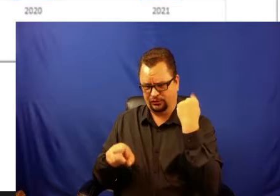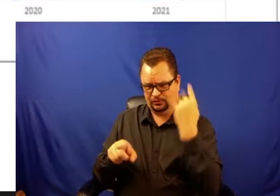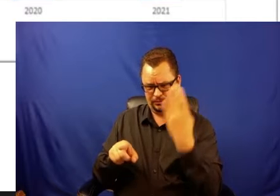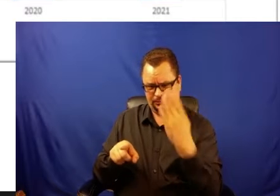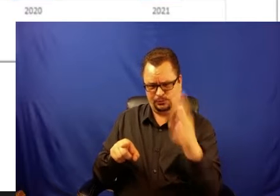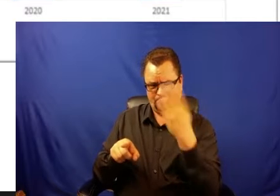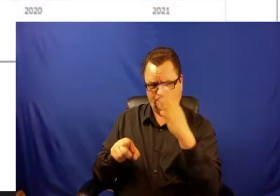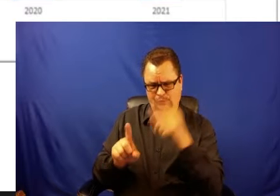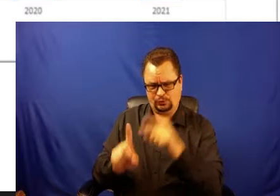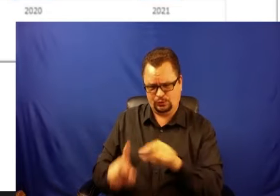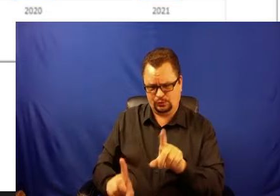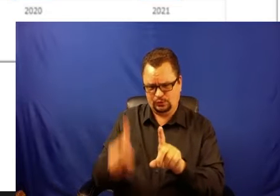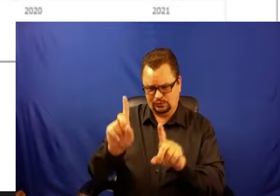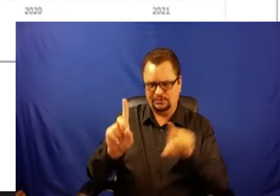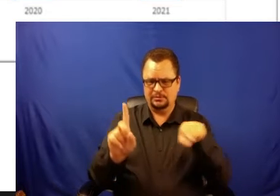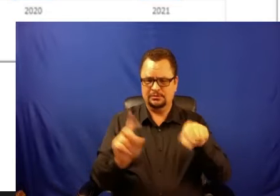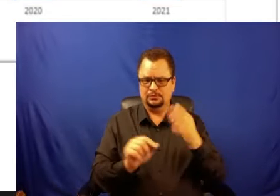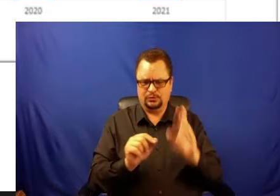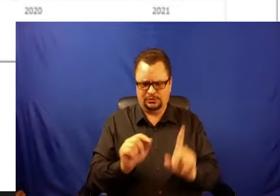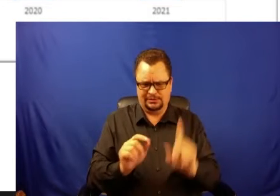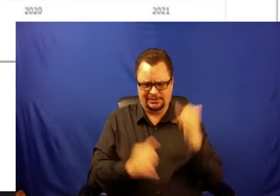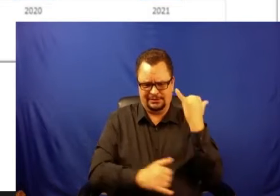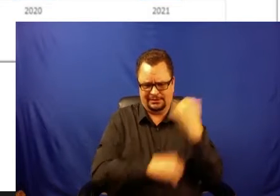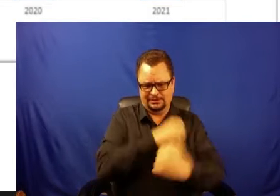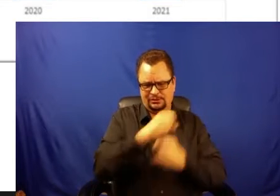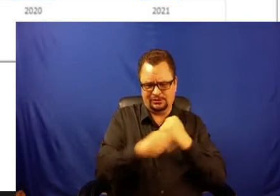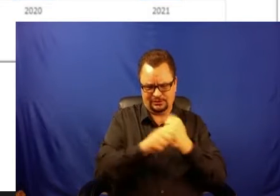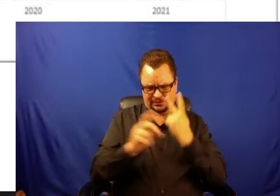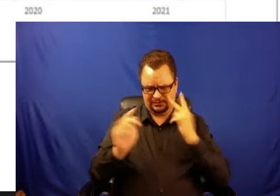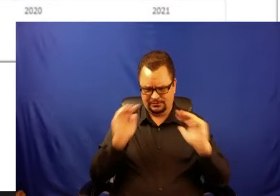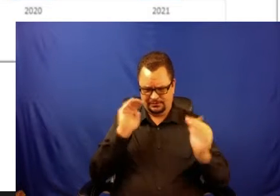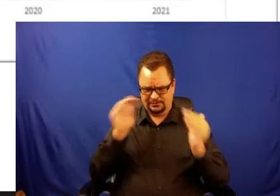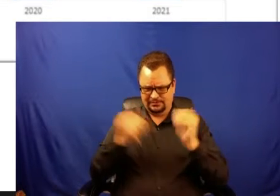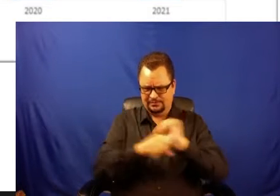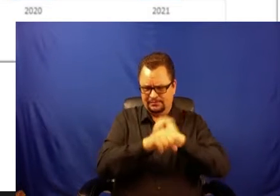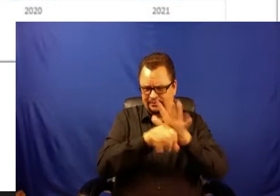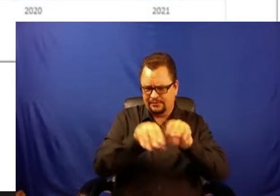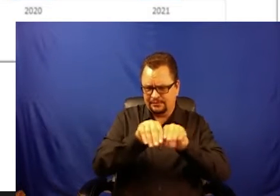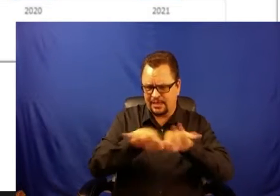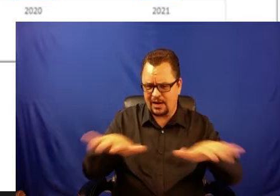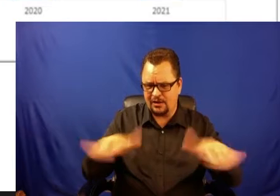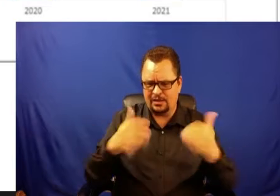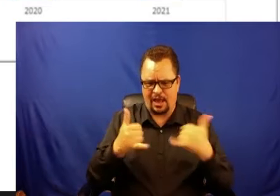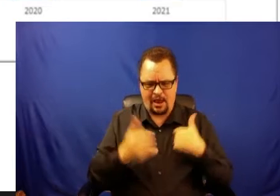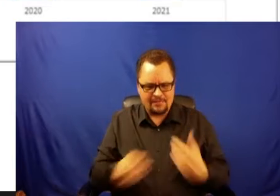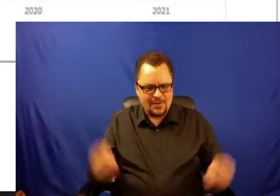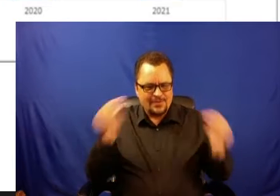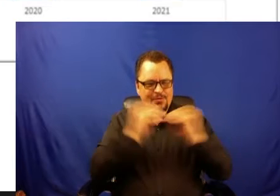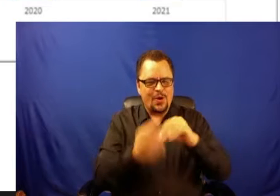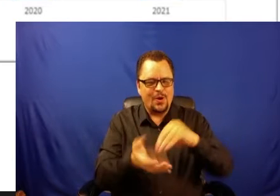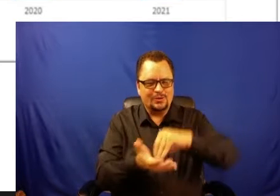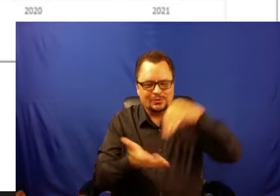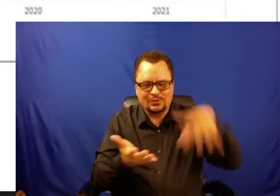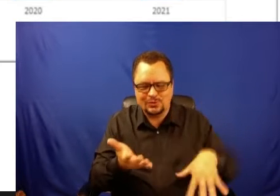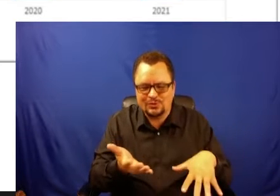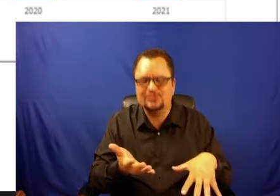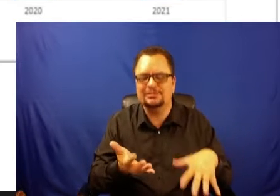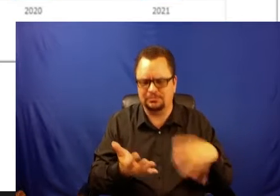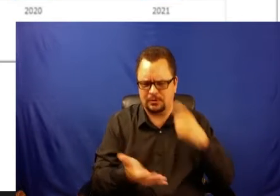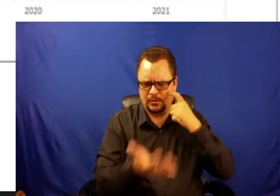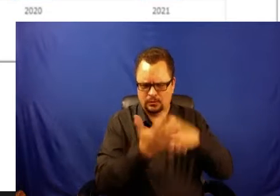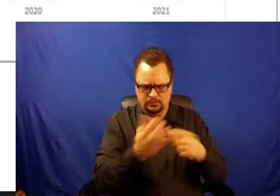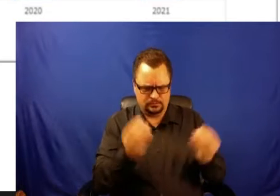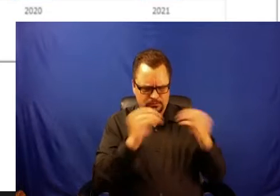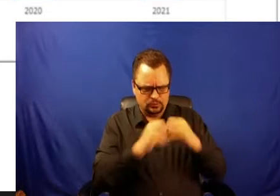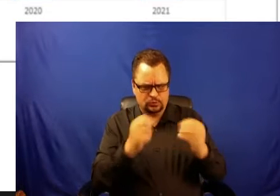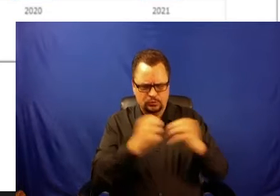a larger number of students, and we're seeing a larger number of students becoming ill and being identified as